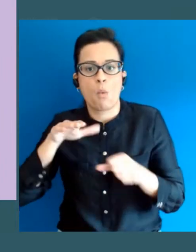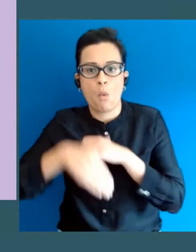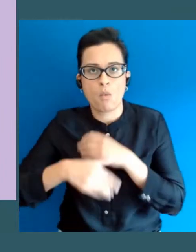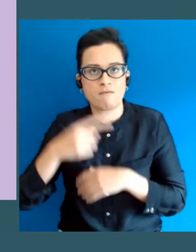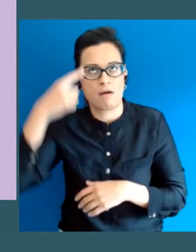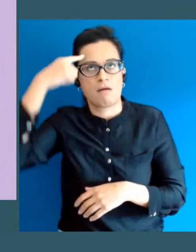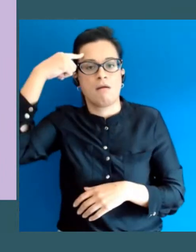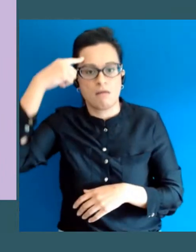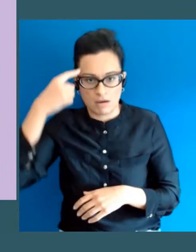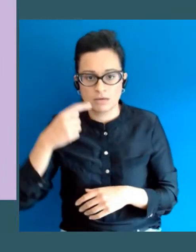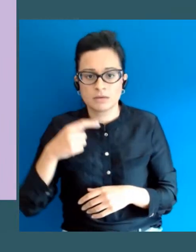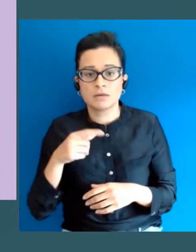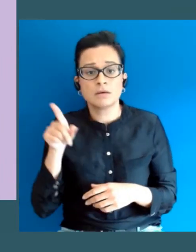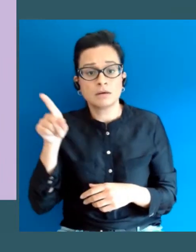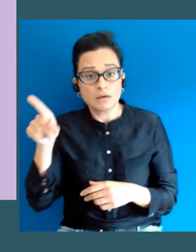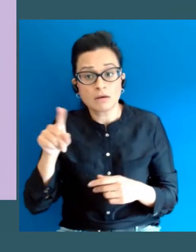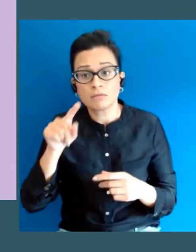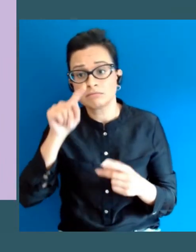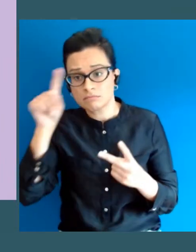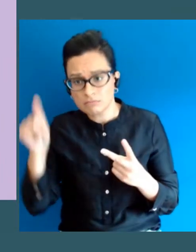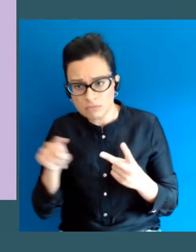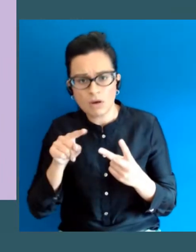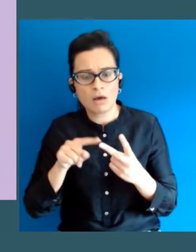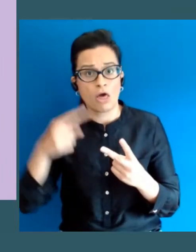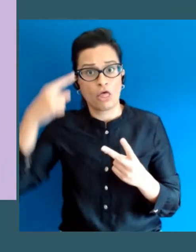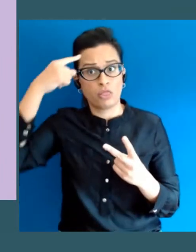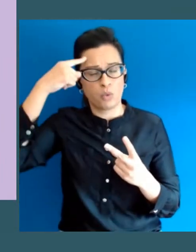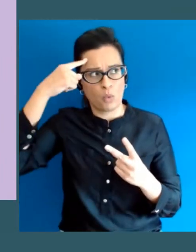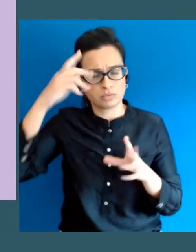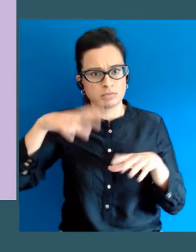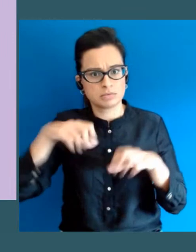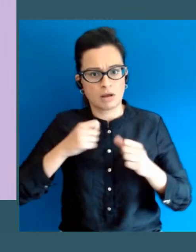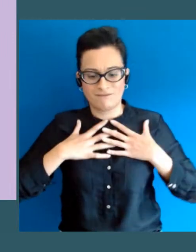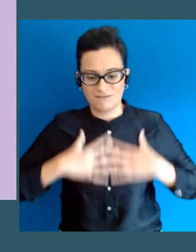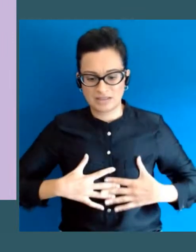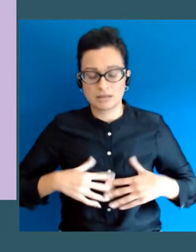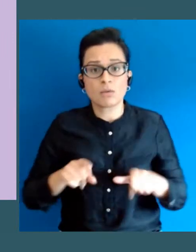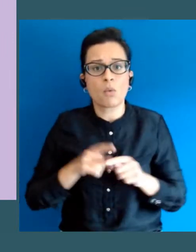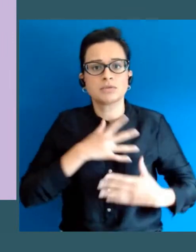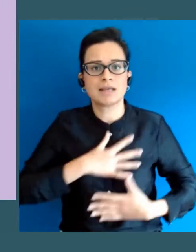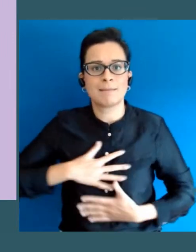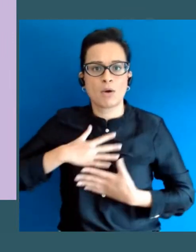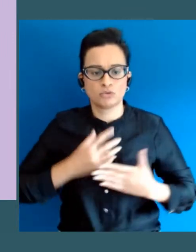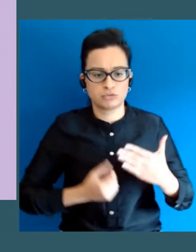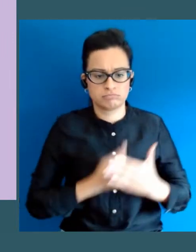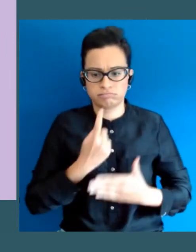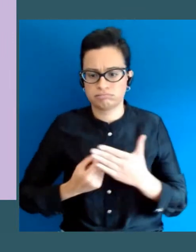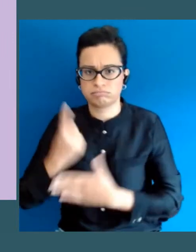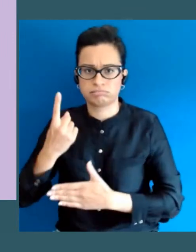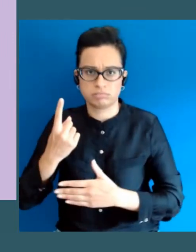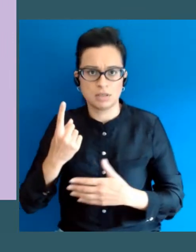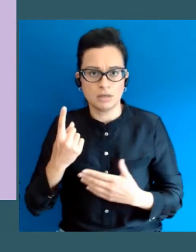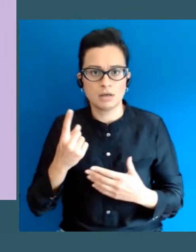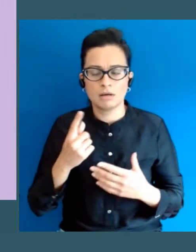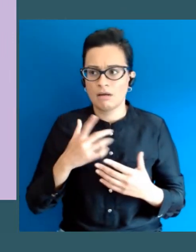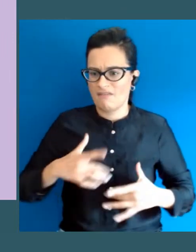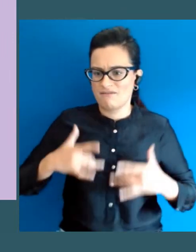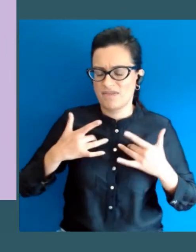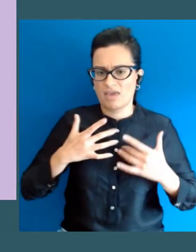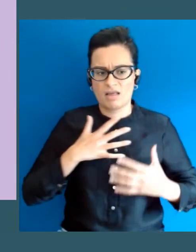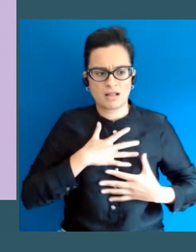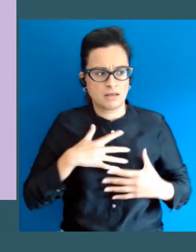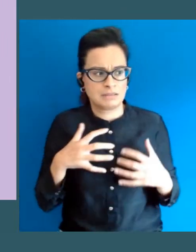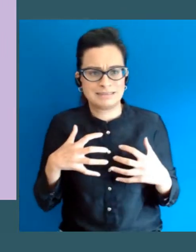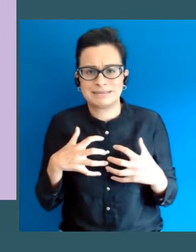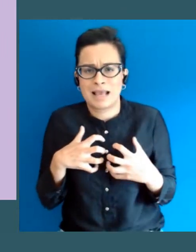And what these thoughts invoke in us is some physical and emotional reactions. You might feel physically tense,